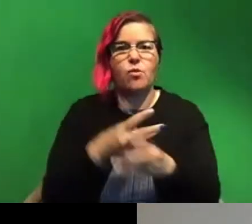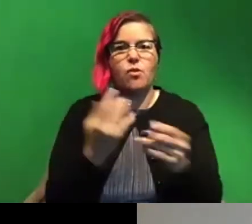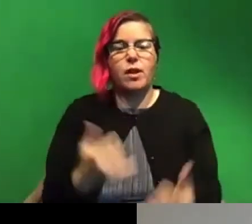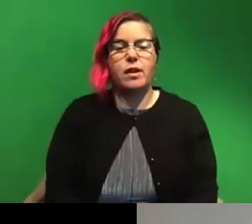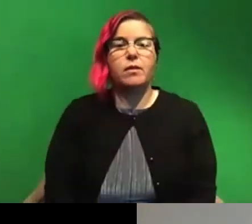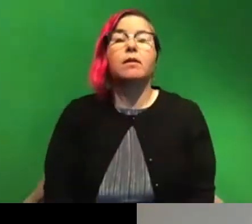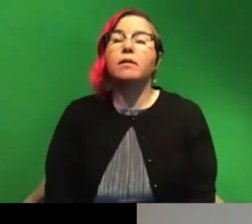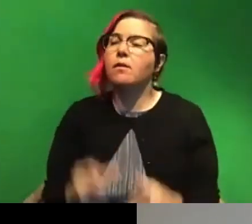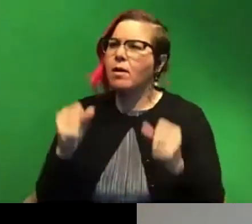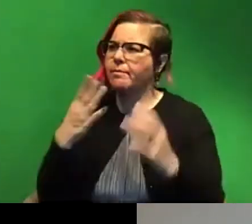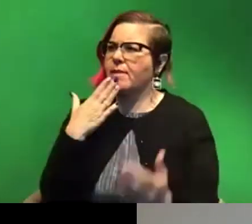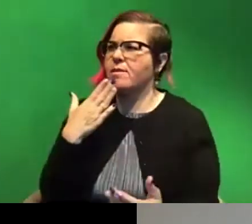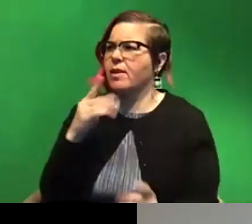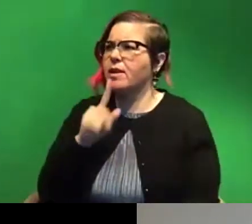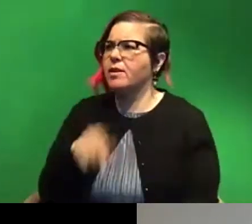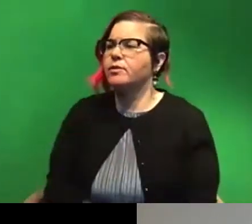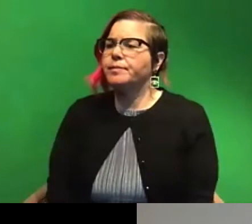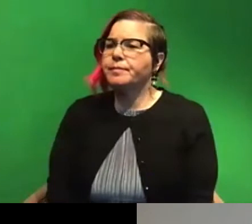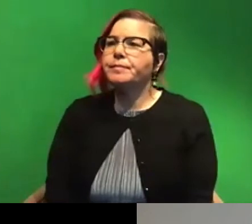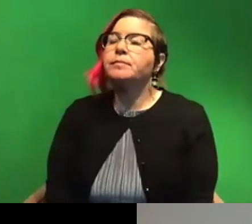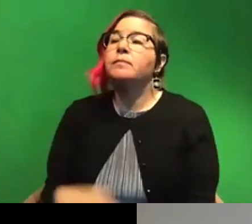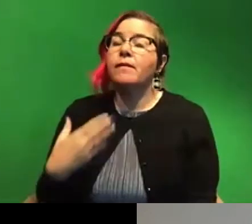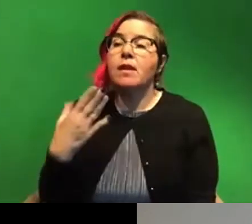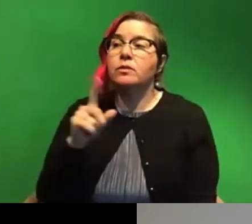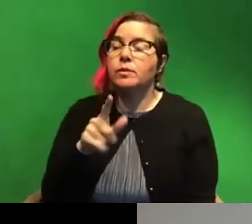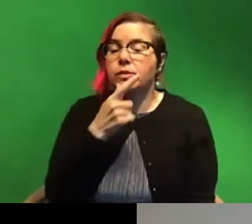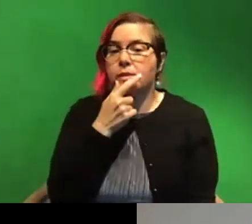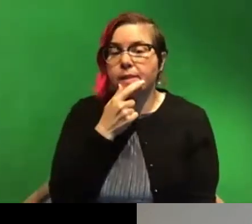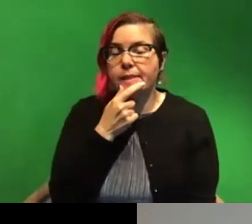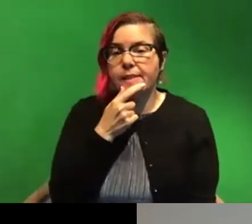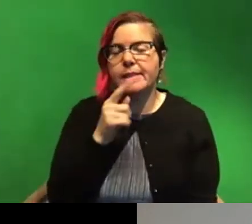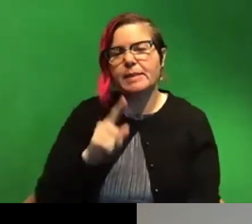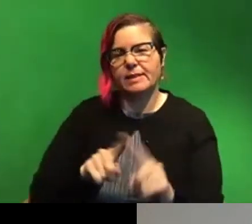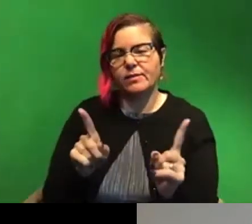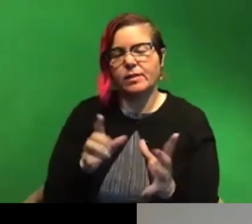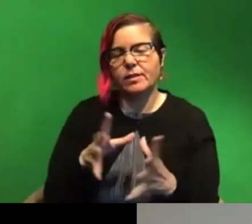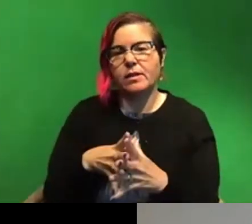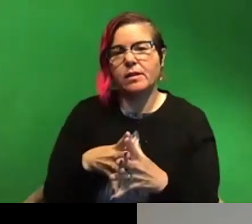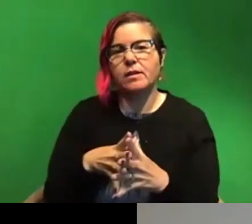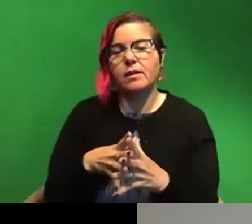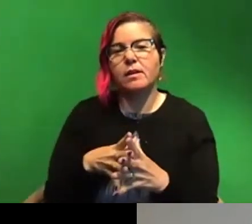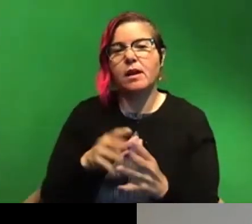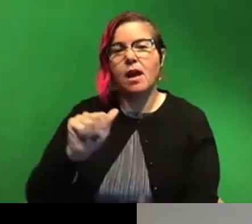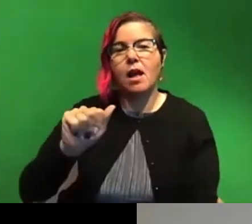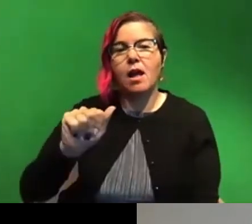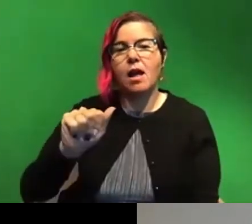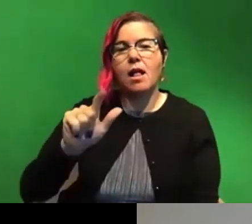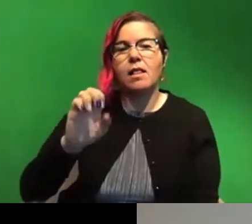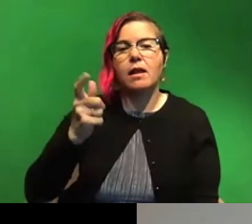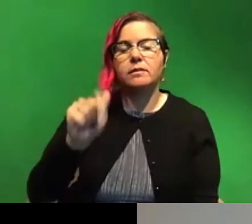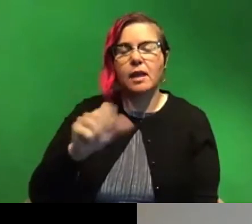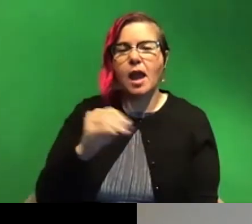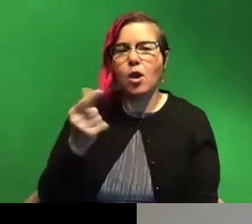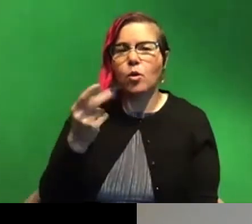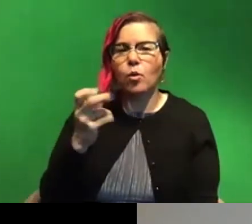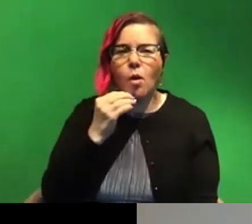Awesome. Thanks for that answer. So the next question is a little bit different. Are Alexa and Google Home an example of